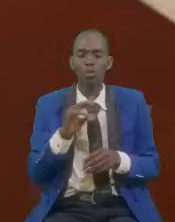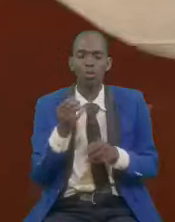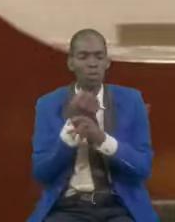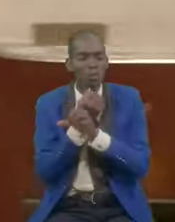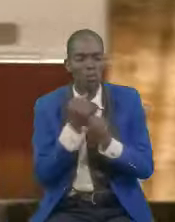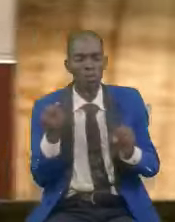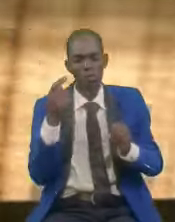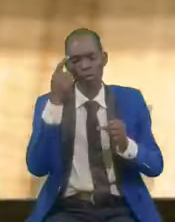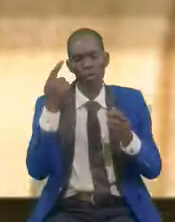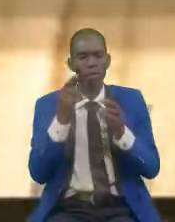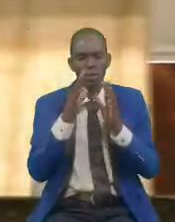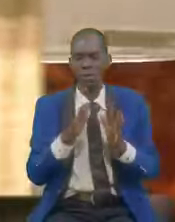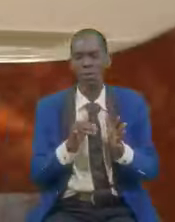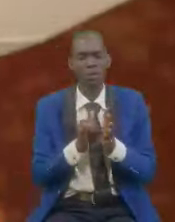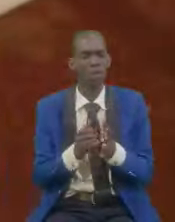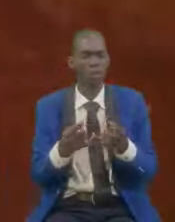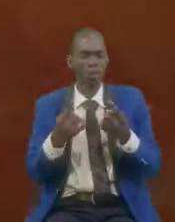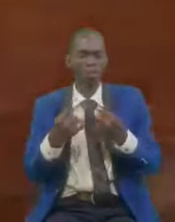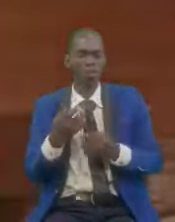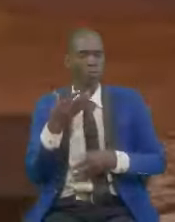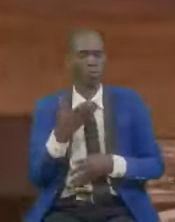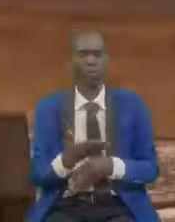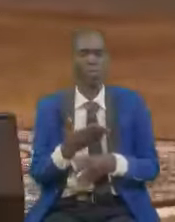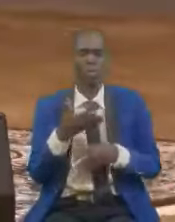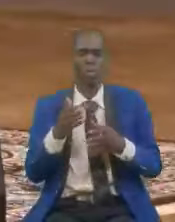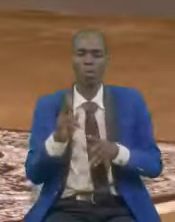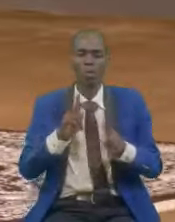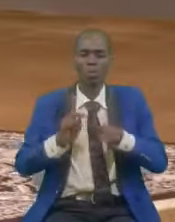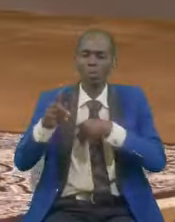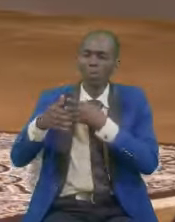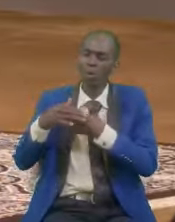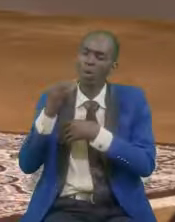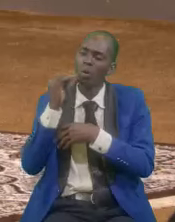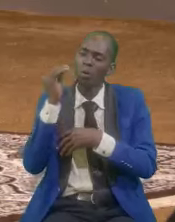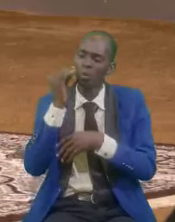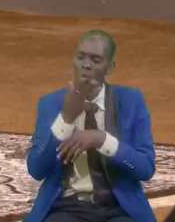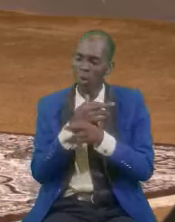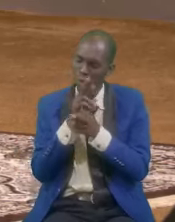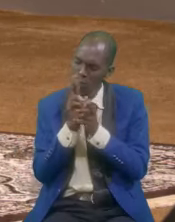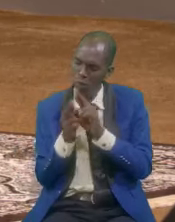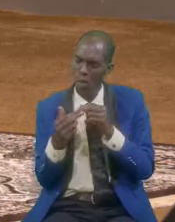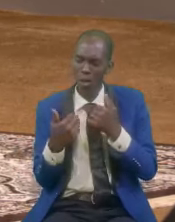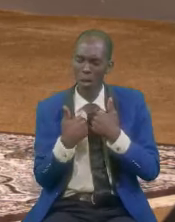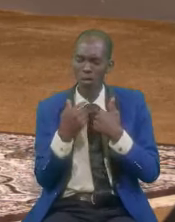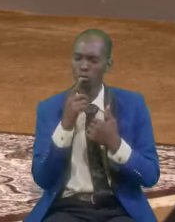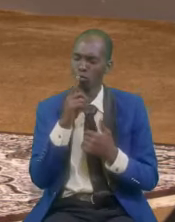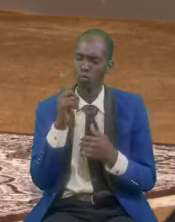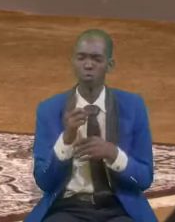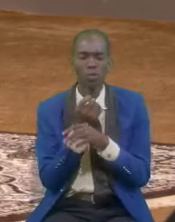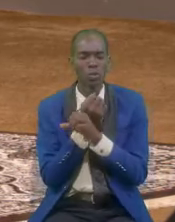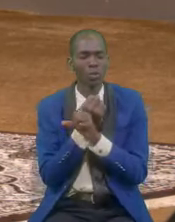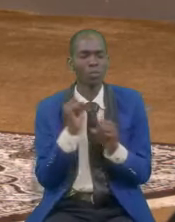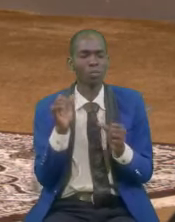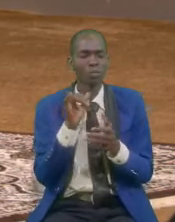that come there. Let the people go back home and let them go and repent and have real salvation, that